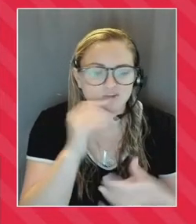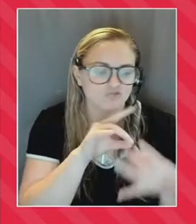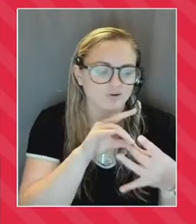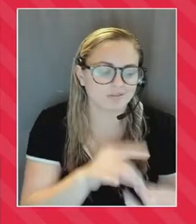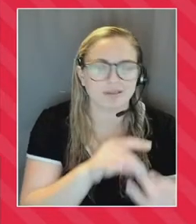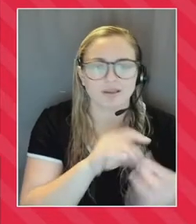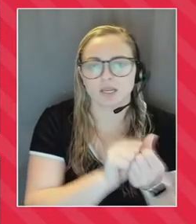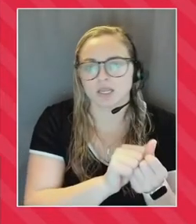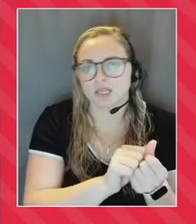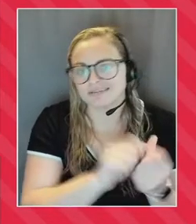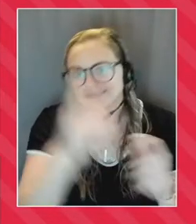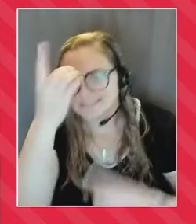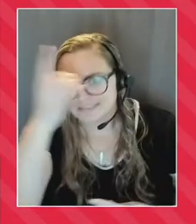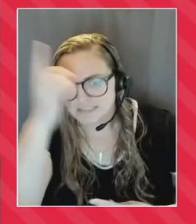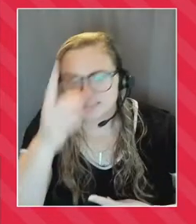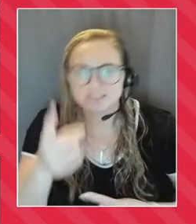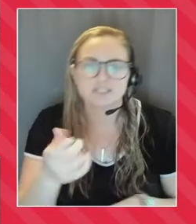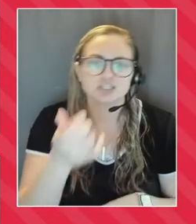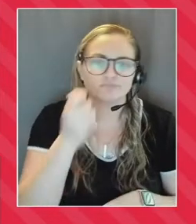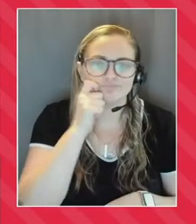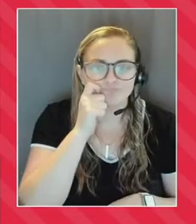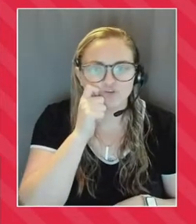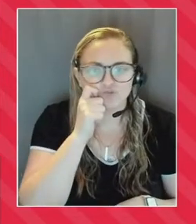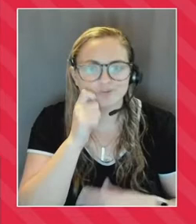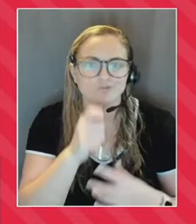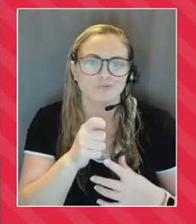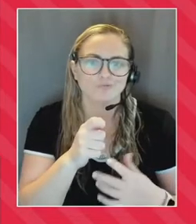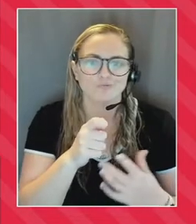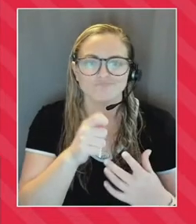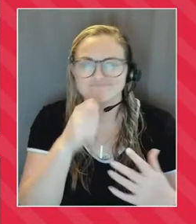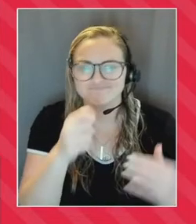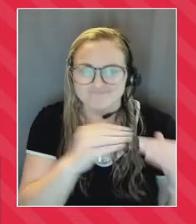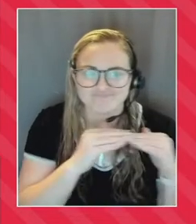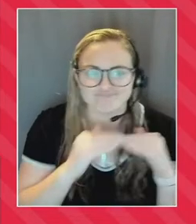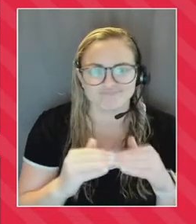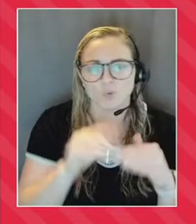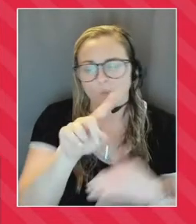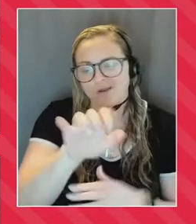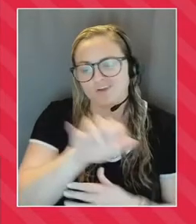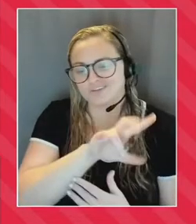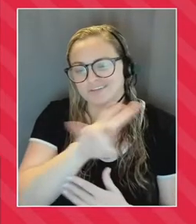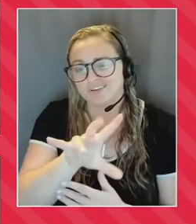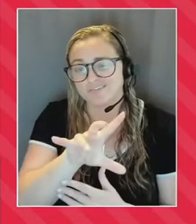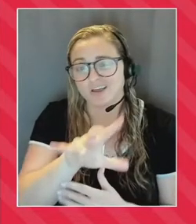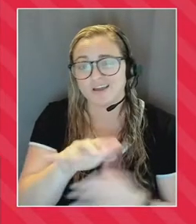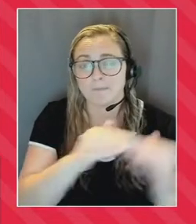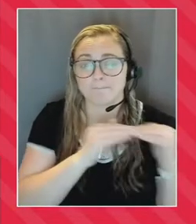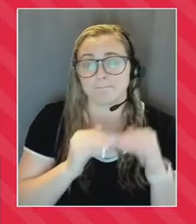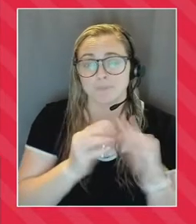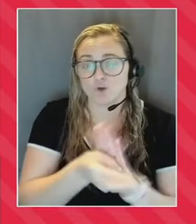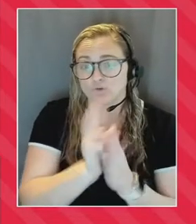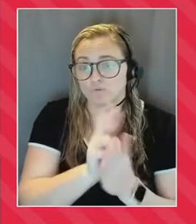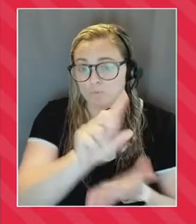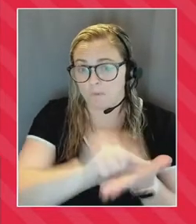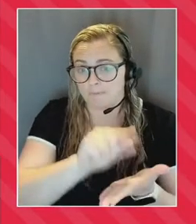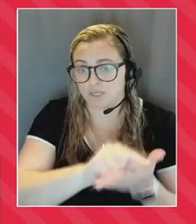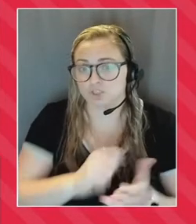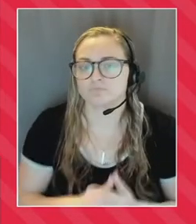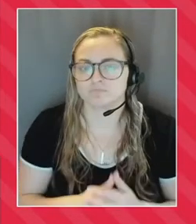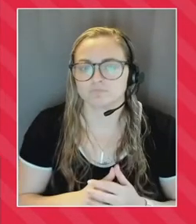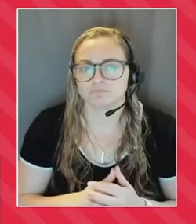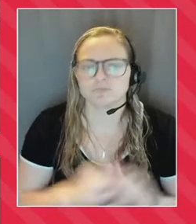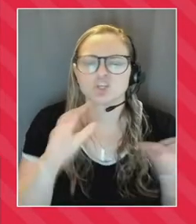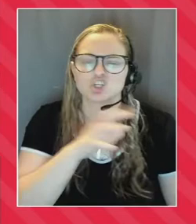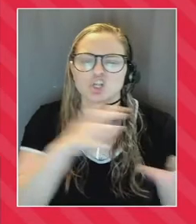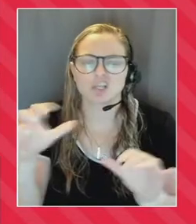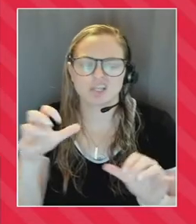insecurity, and racial inequality with more than 175 peer-reviewed publications. She is on leave from her post